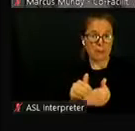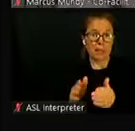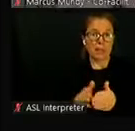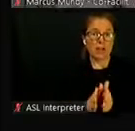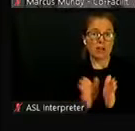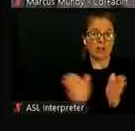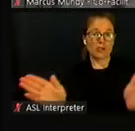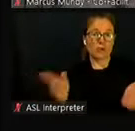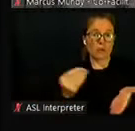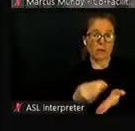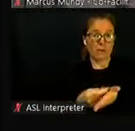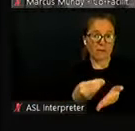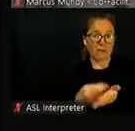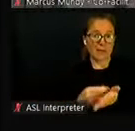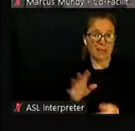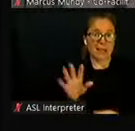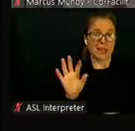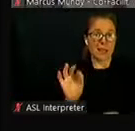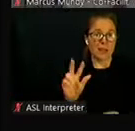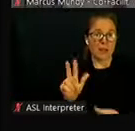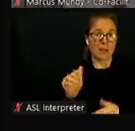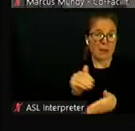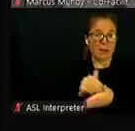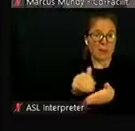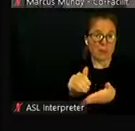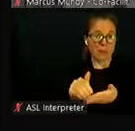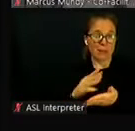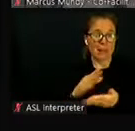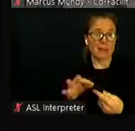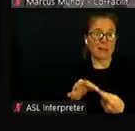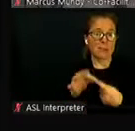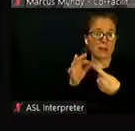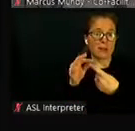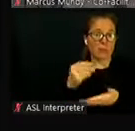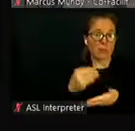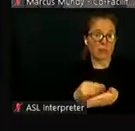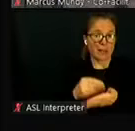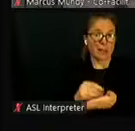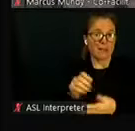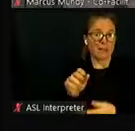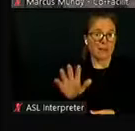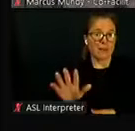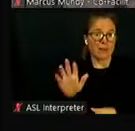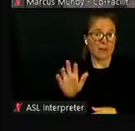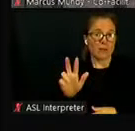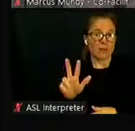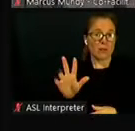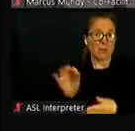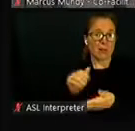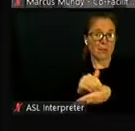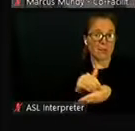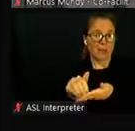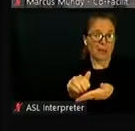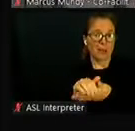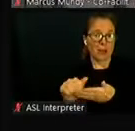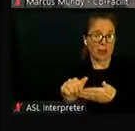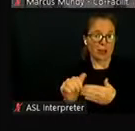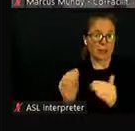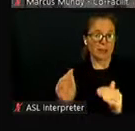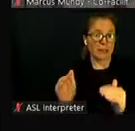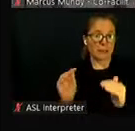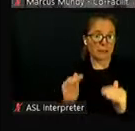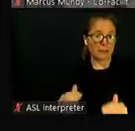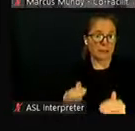of this mix is $93 million. And then the special fund portion is $539 million. Next slide,